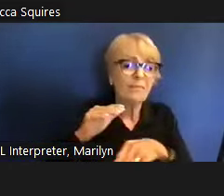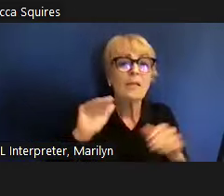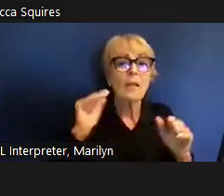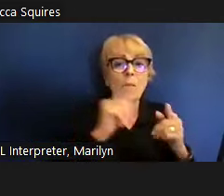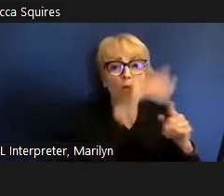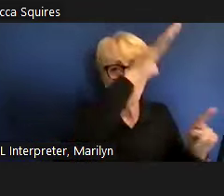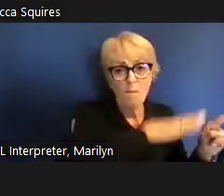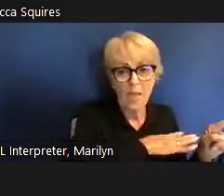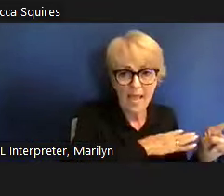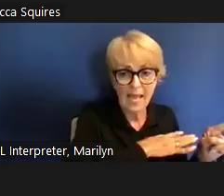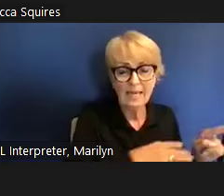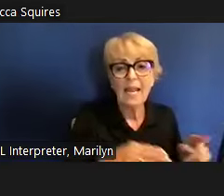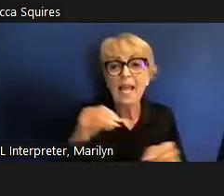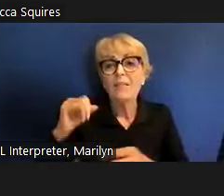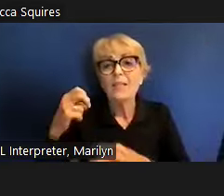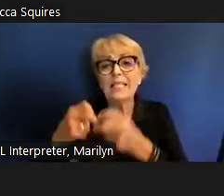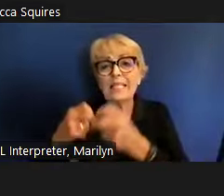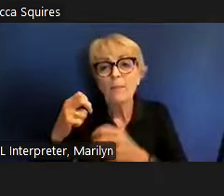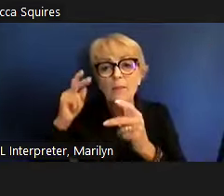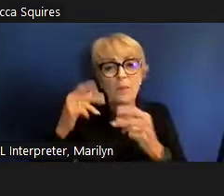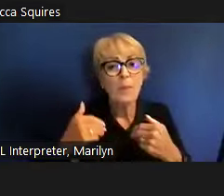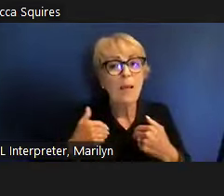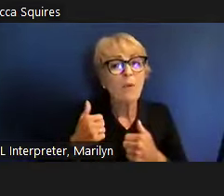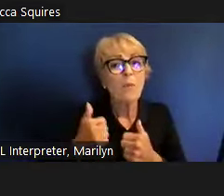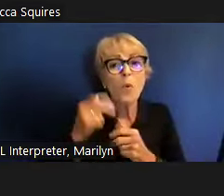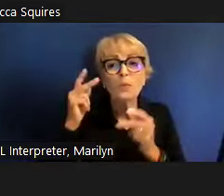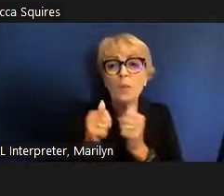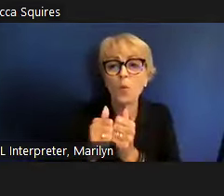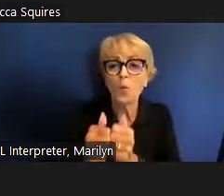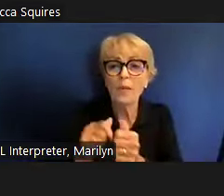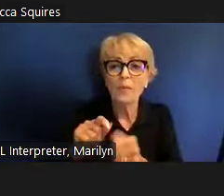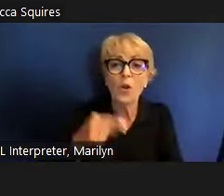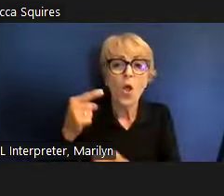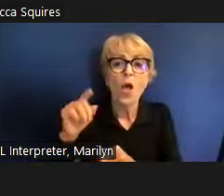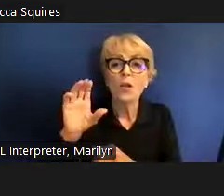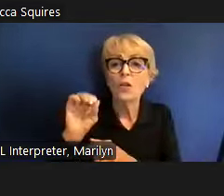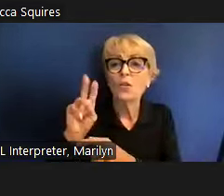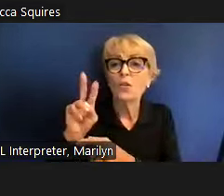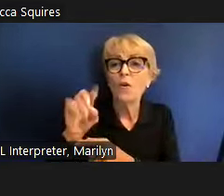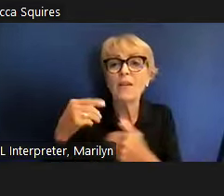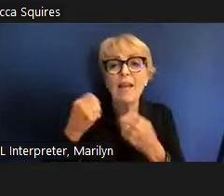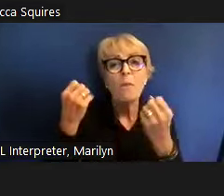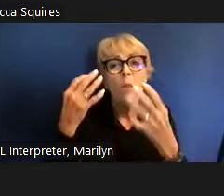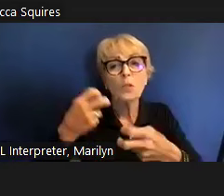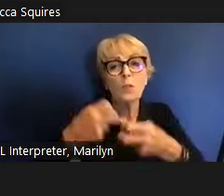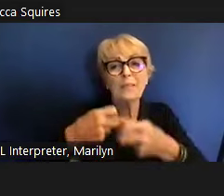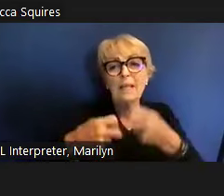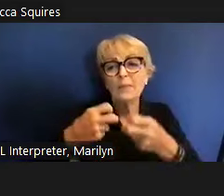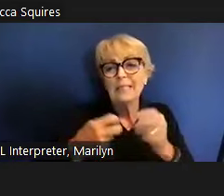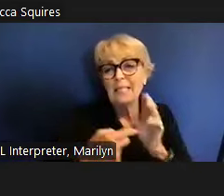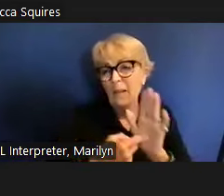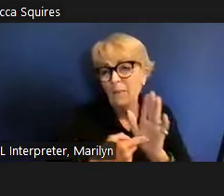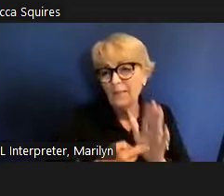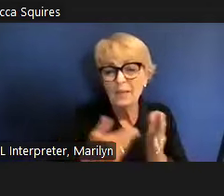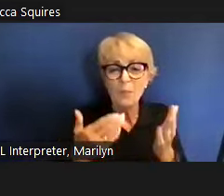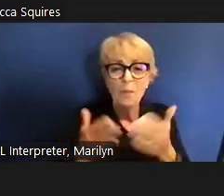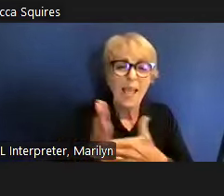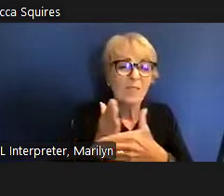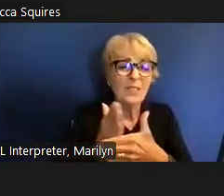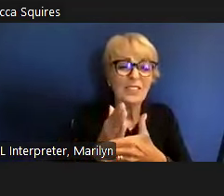And these are the symptoms that people have. Most people with long COVID have multiple symptoms, probably on average have 7